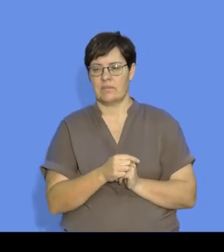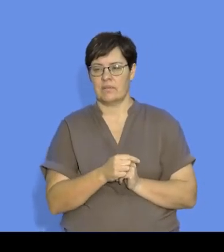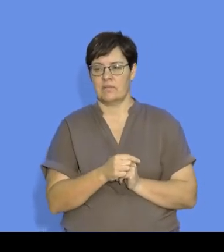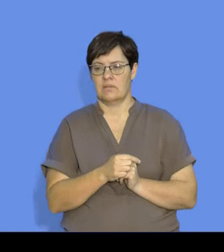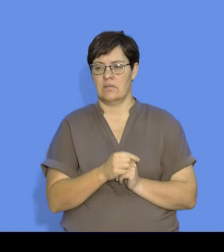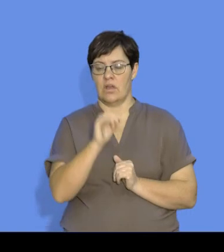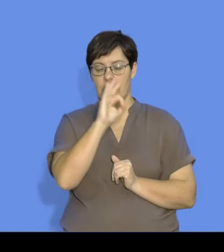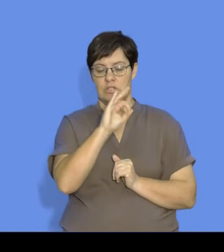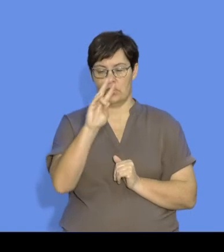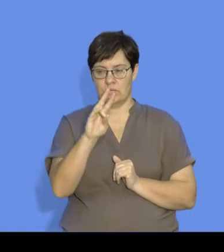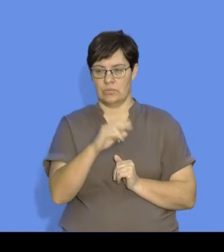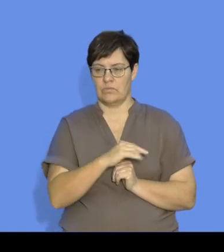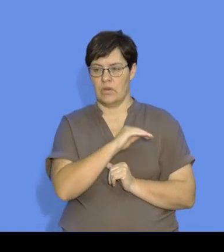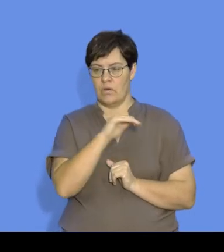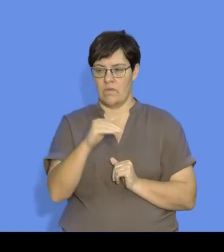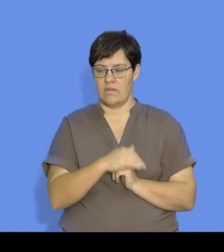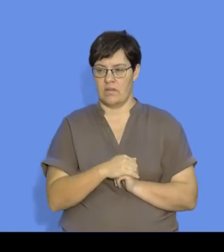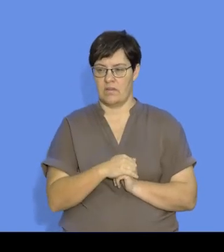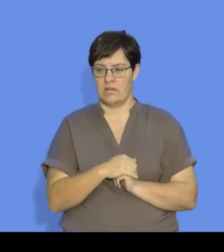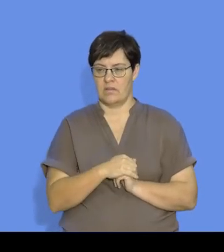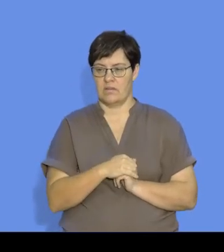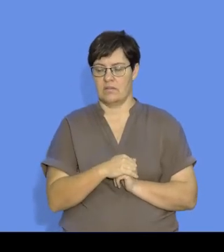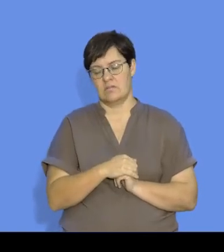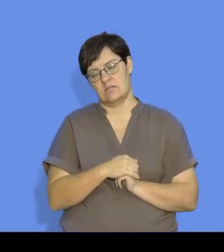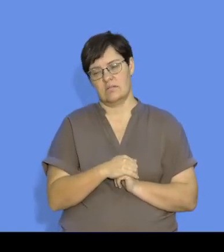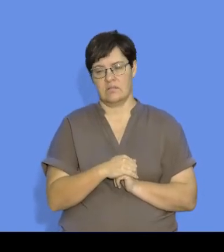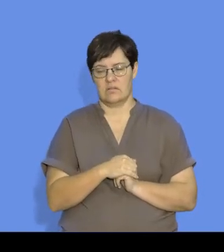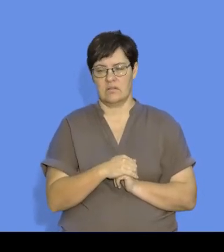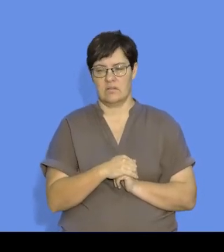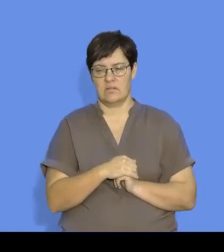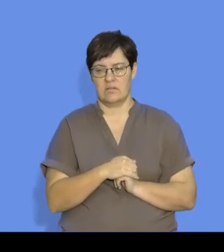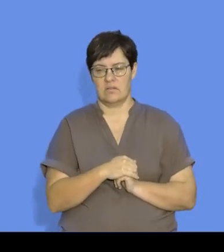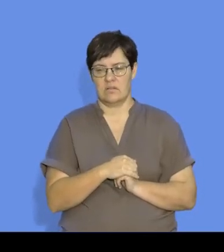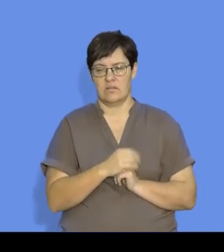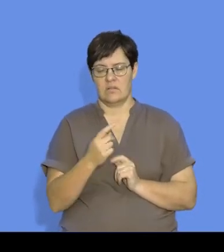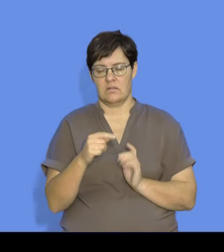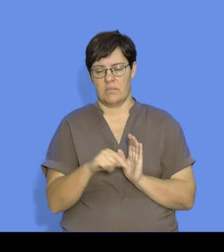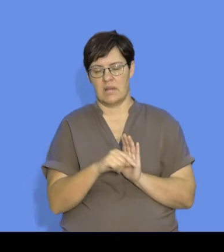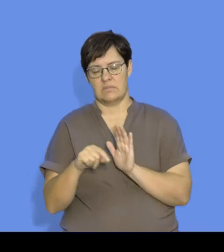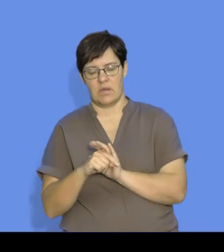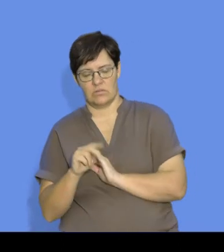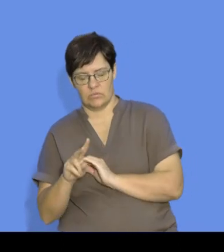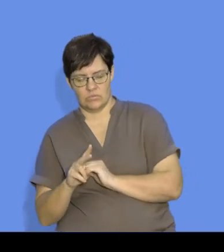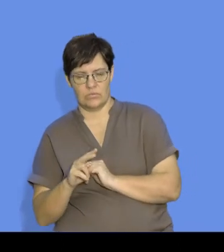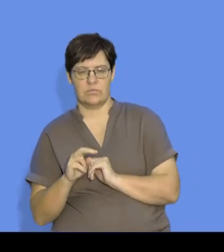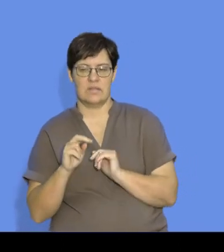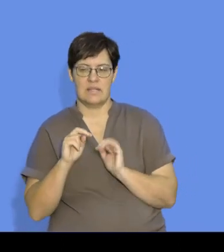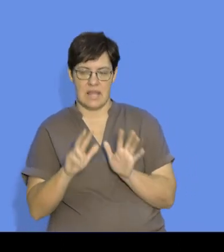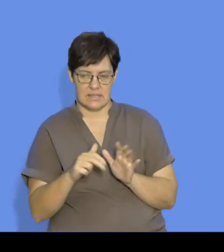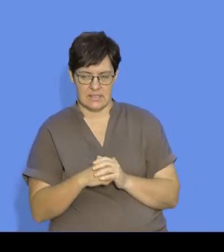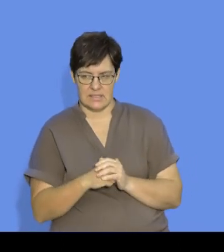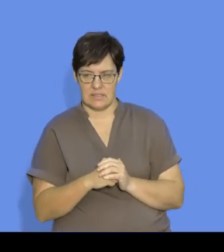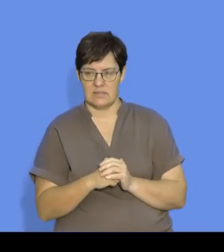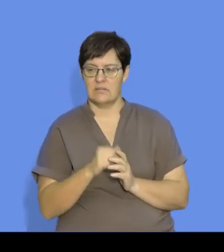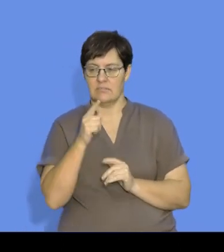will be 32 over 6 minus or 6 minus 2 will